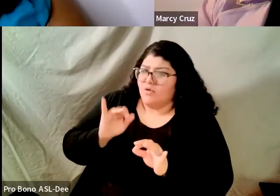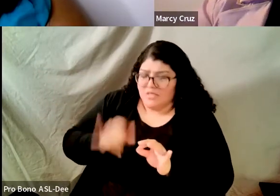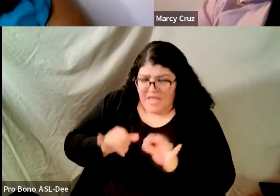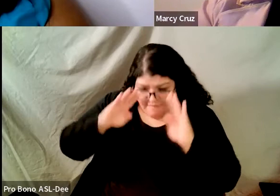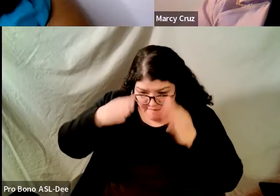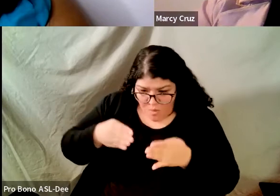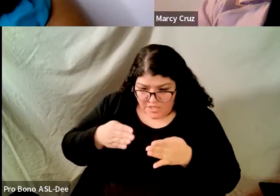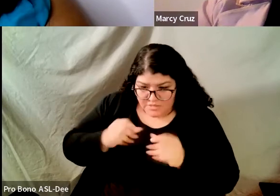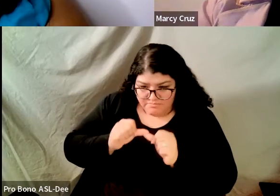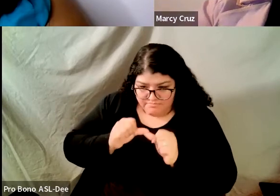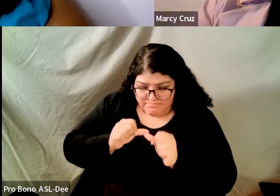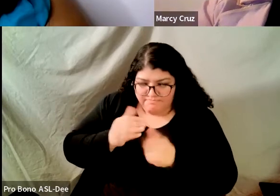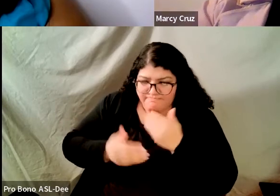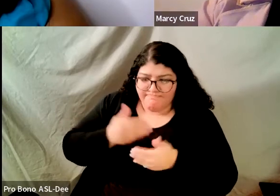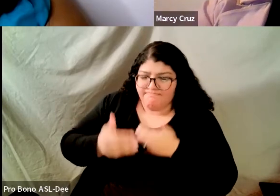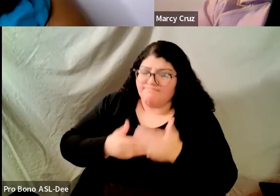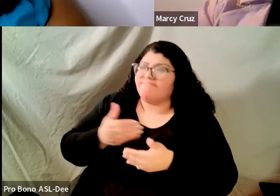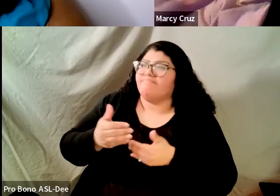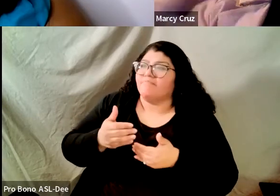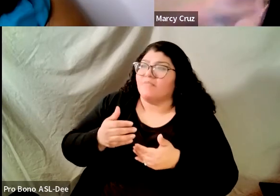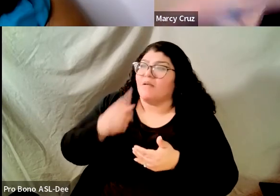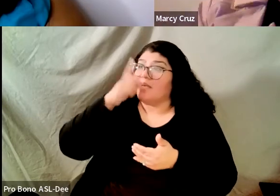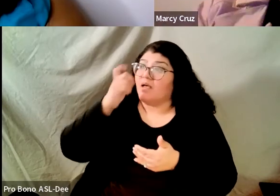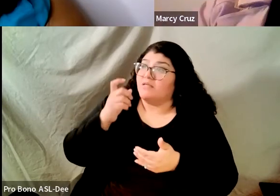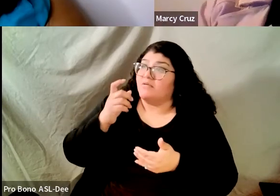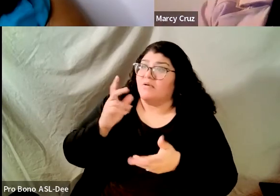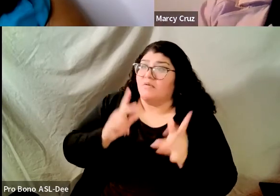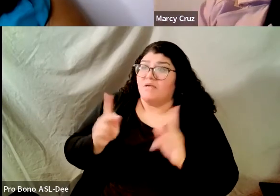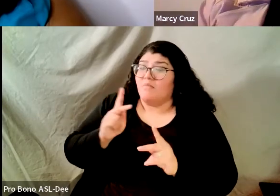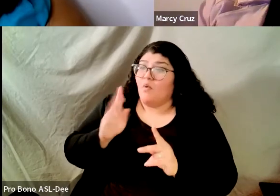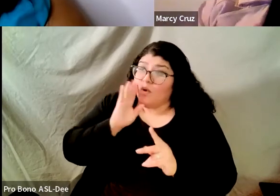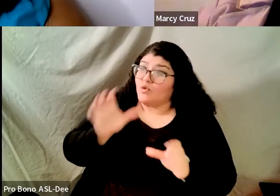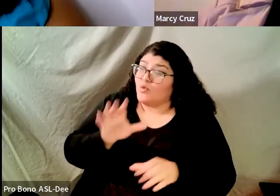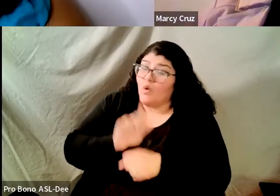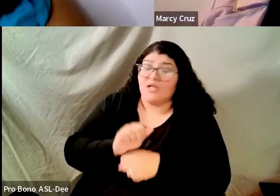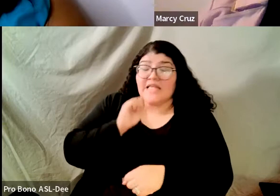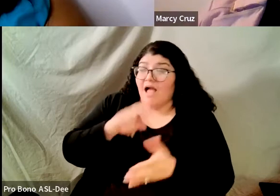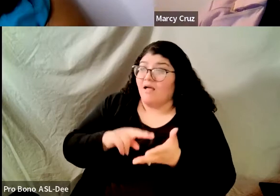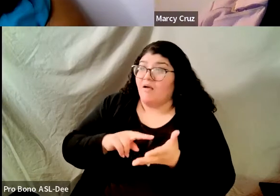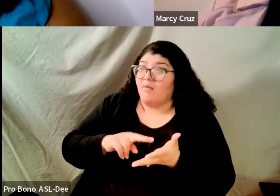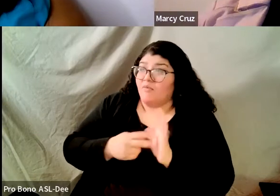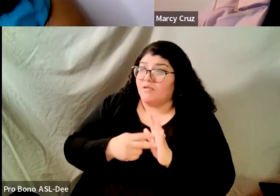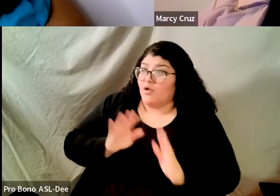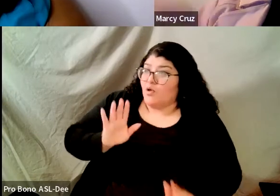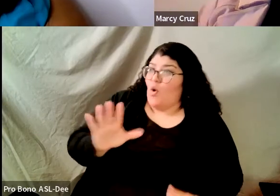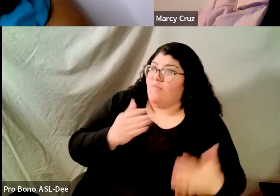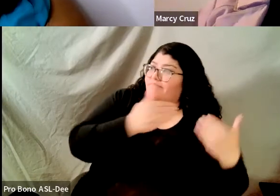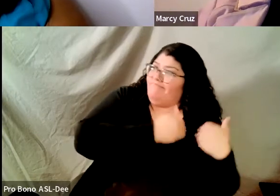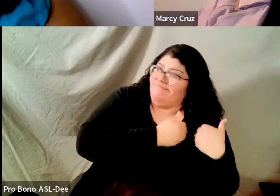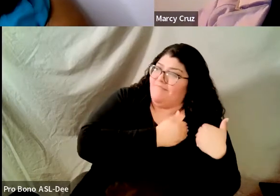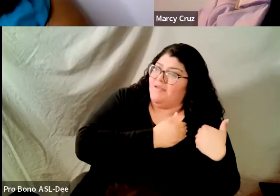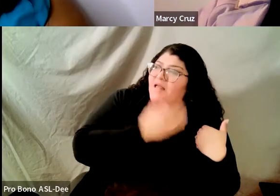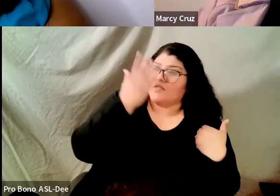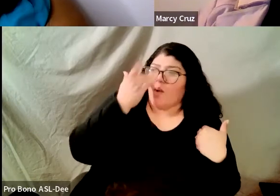And, you know, and there's other people out there that will do the work that's not meant for you. But that's why I say community is so important for us to band